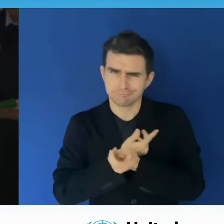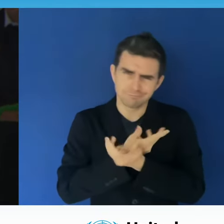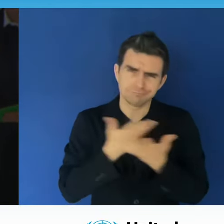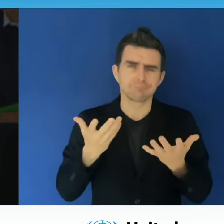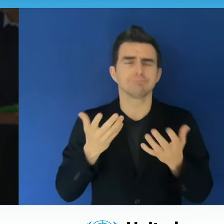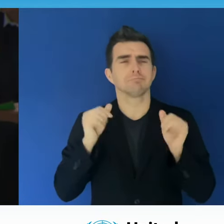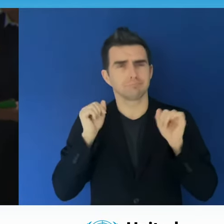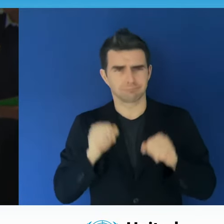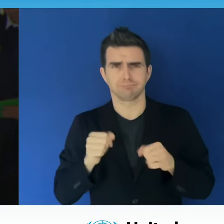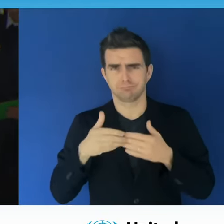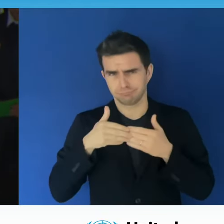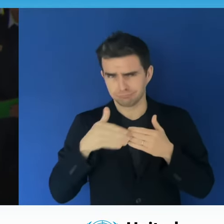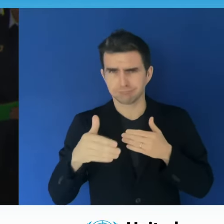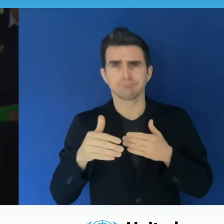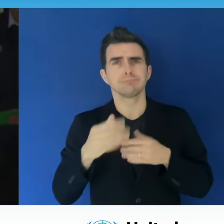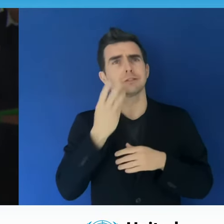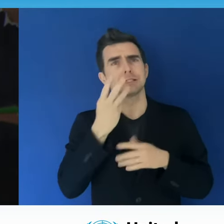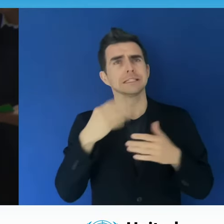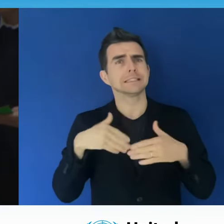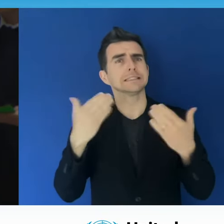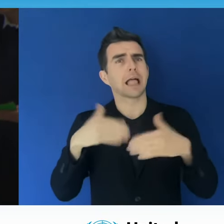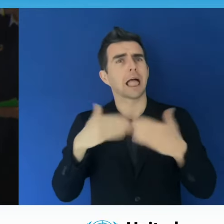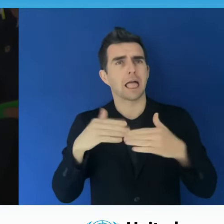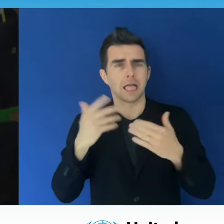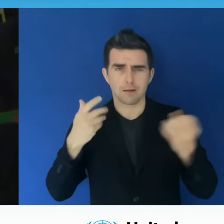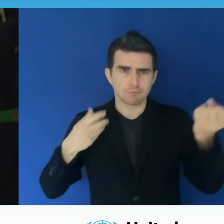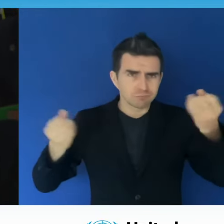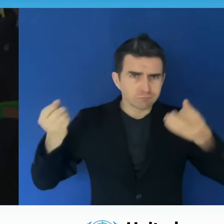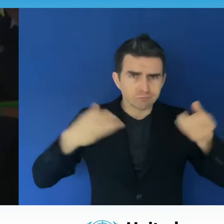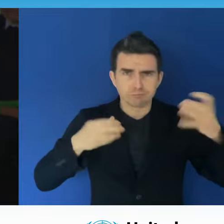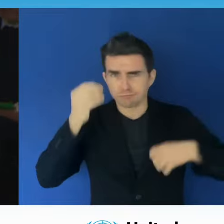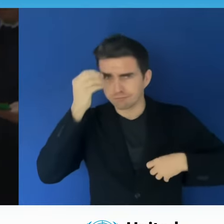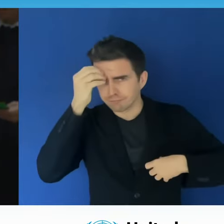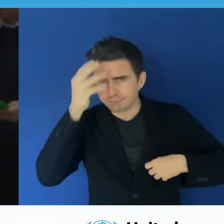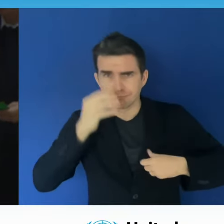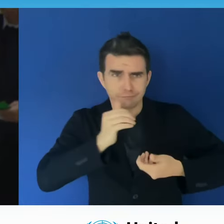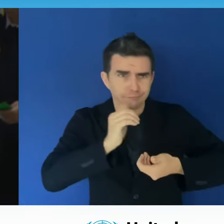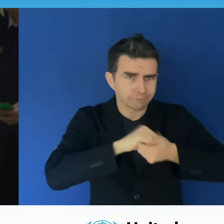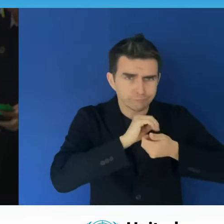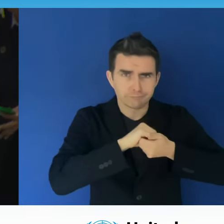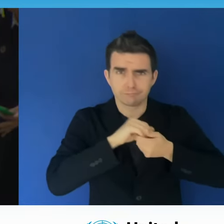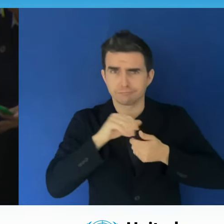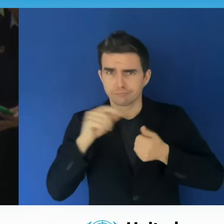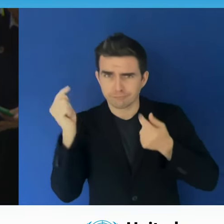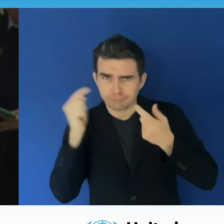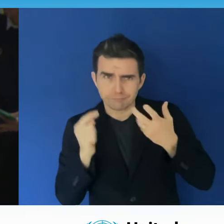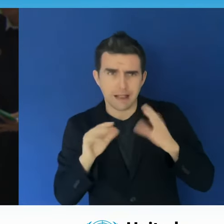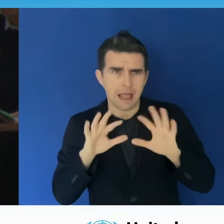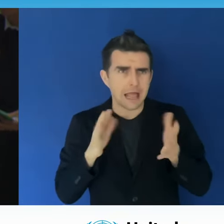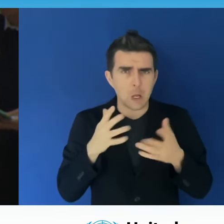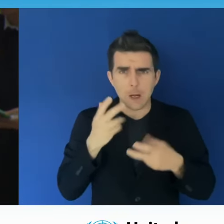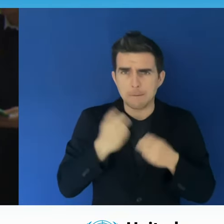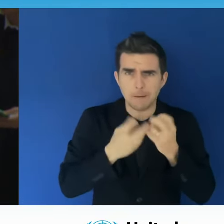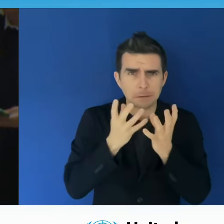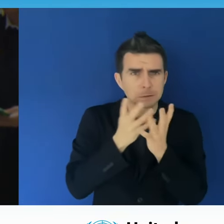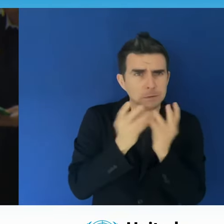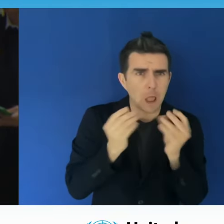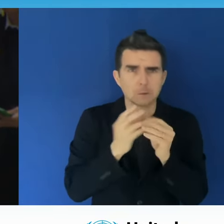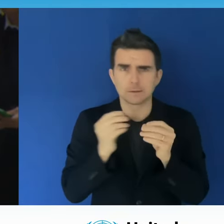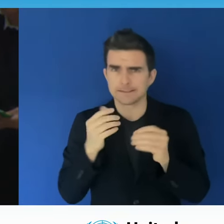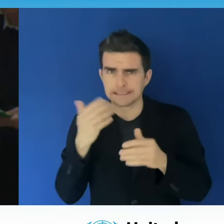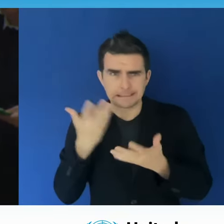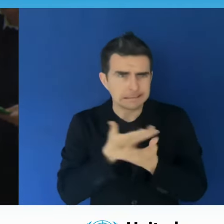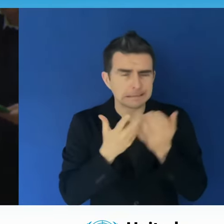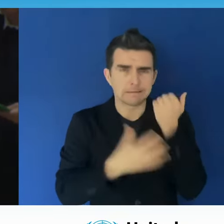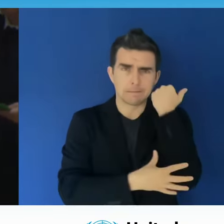and crisis contexts. At UNDP, we will continue to work through initiatives and programs like Generation